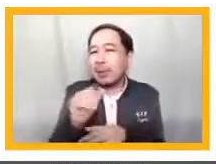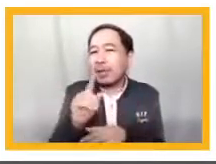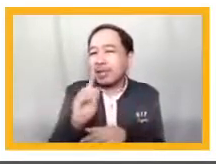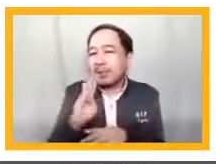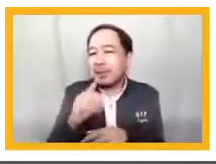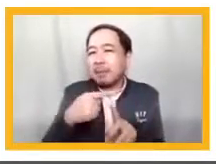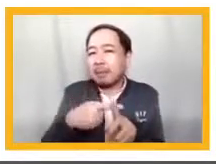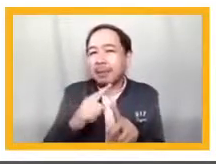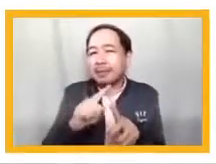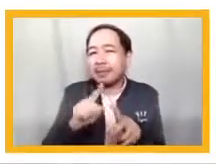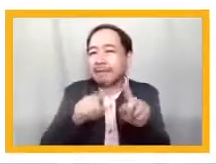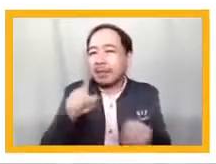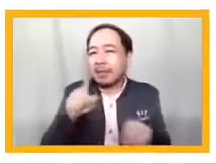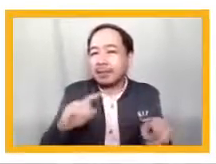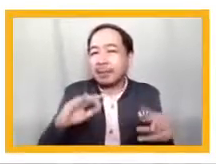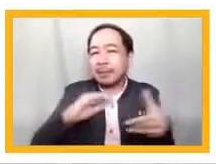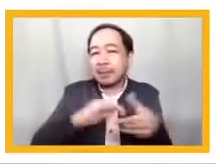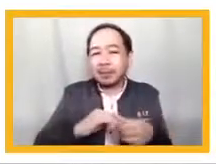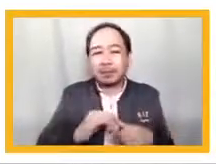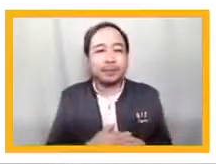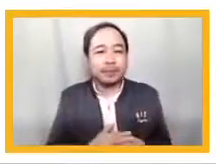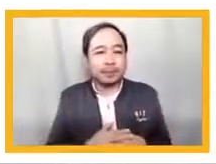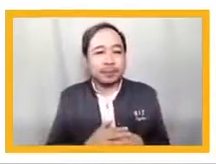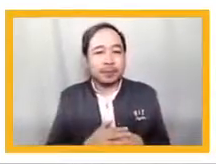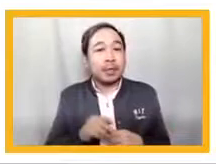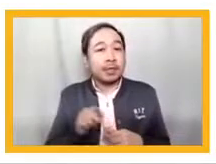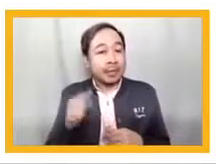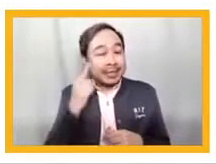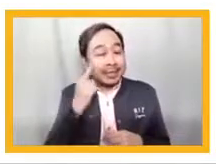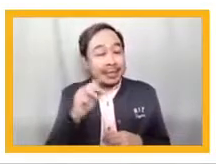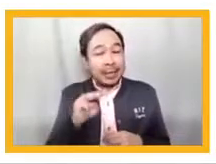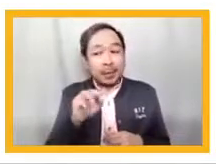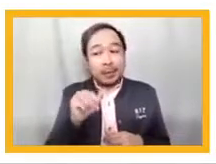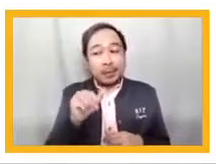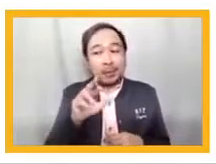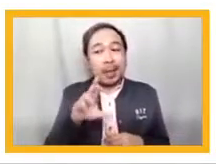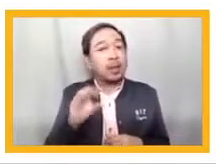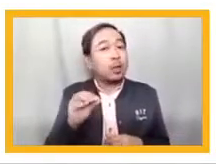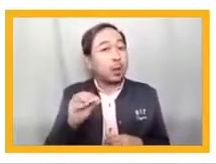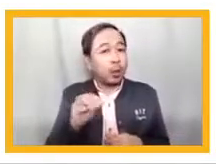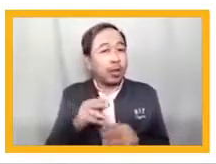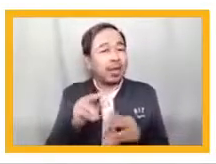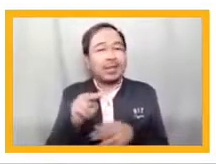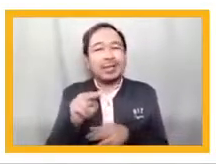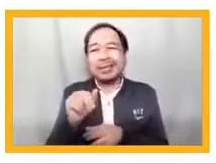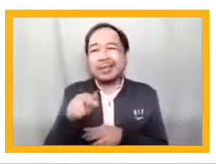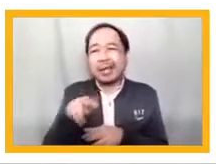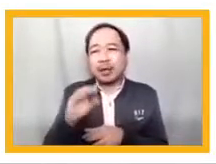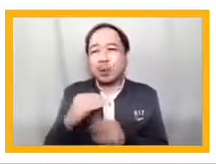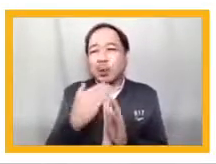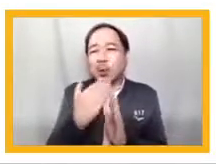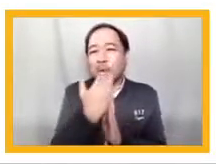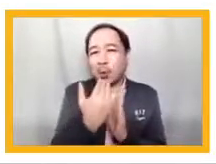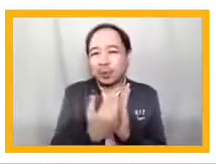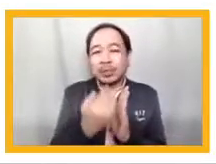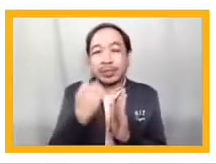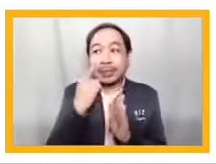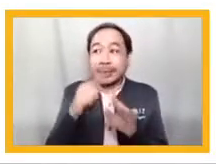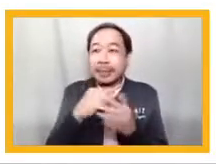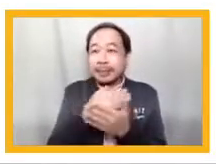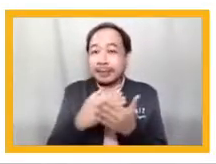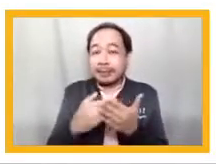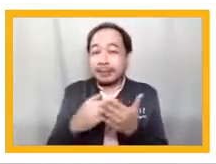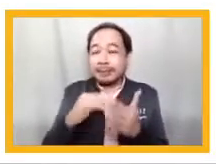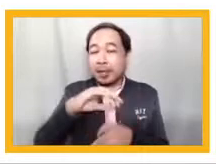question about the macro and the nano courses, I think they are not necessarily in conflict with the existing education model. In